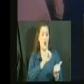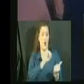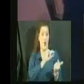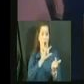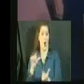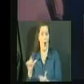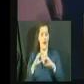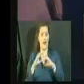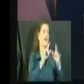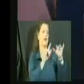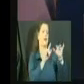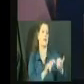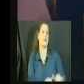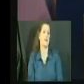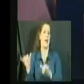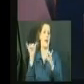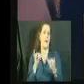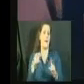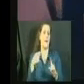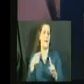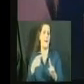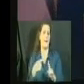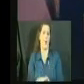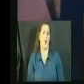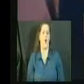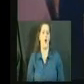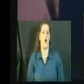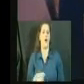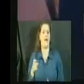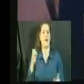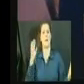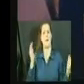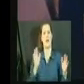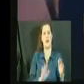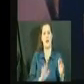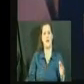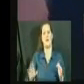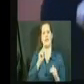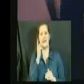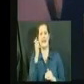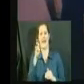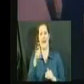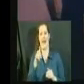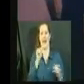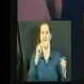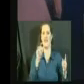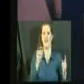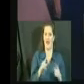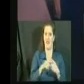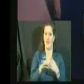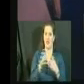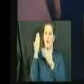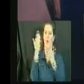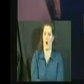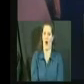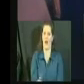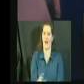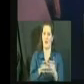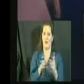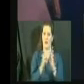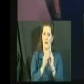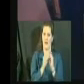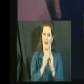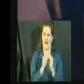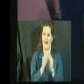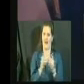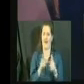the exact same point. That way they can compare their data. See, they got to have data to bring to the meeting, and